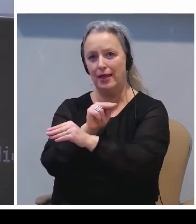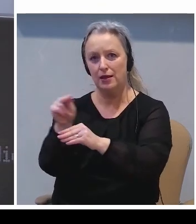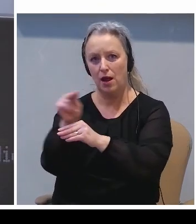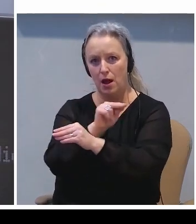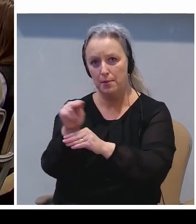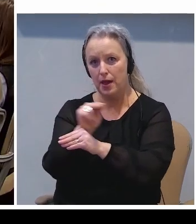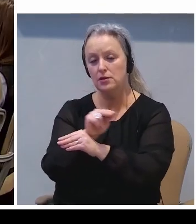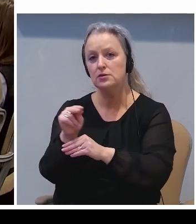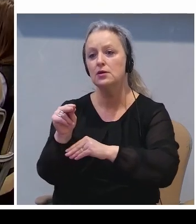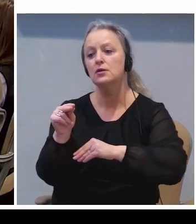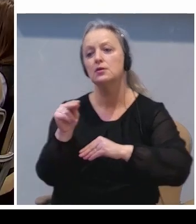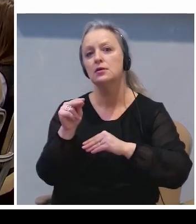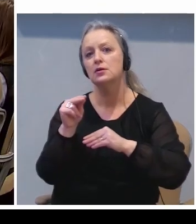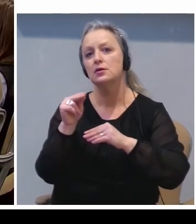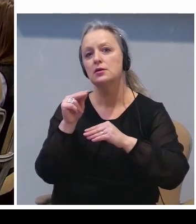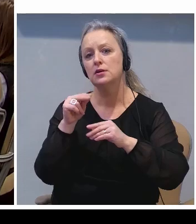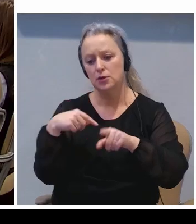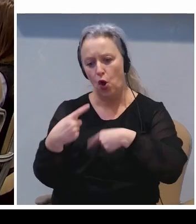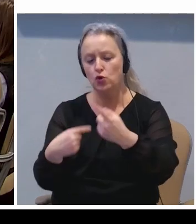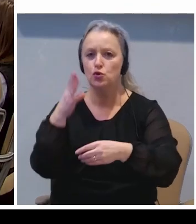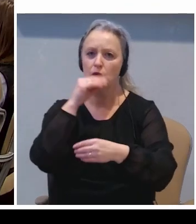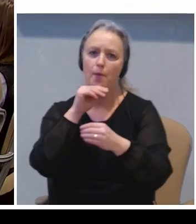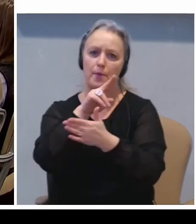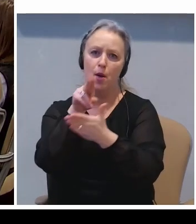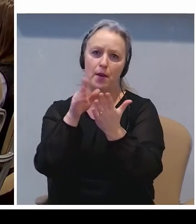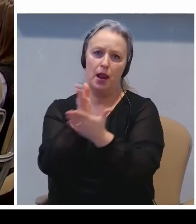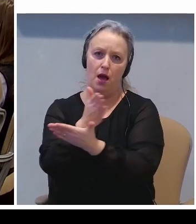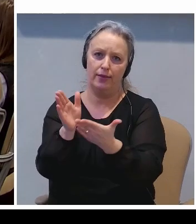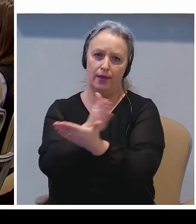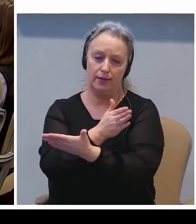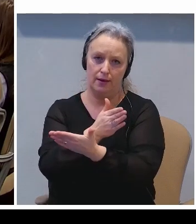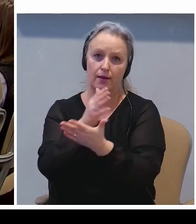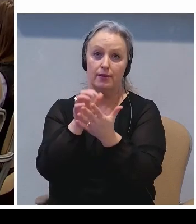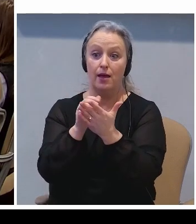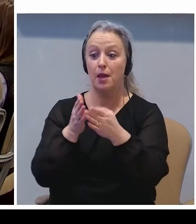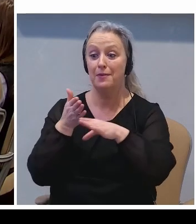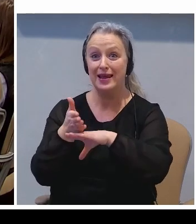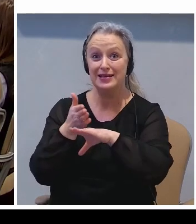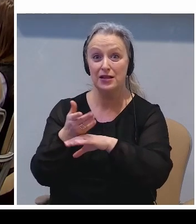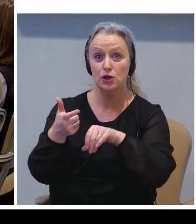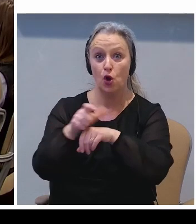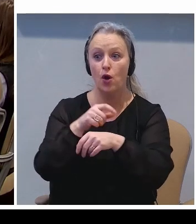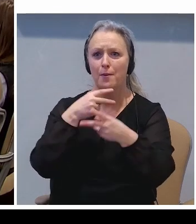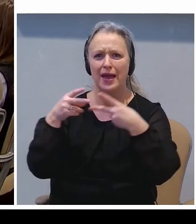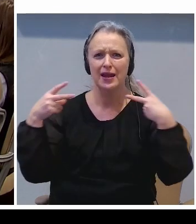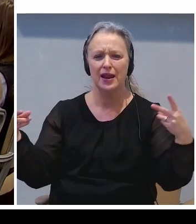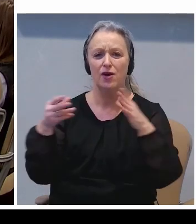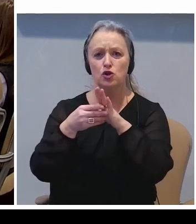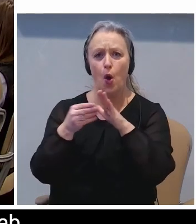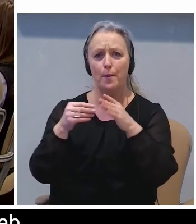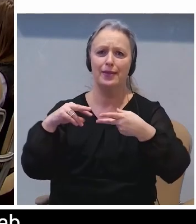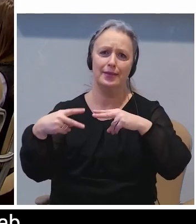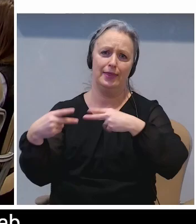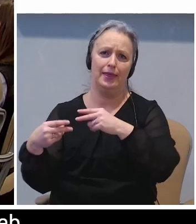saame, enzyme. And that's one of saame the reasons seda that probleemi gene therapy lahendada, works better in lisades metabolic rohkem diseases. erinevaid So koopiaid we've ühest ja samast just done a